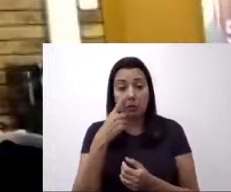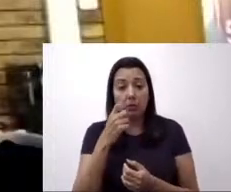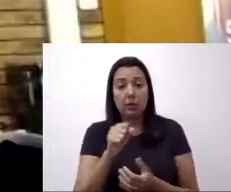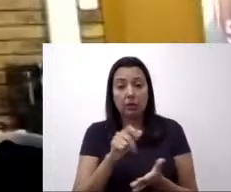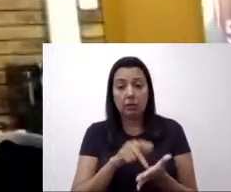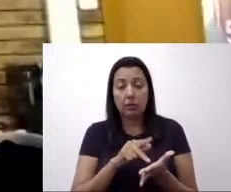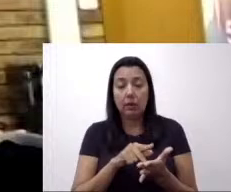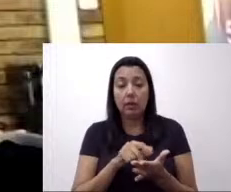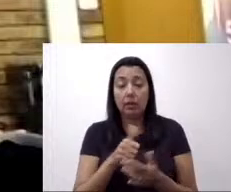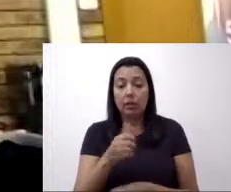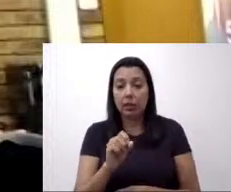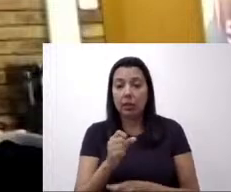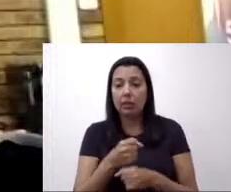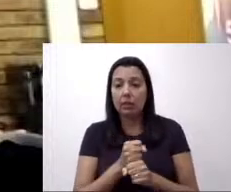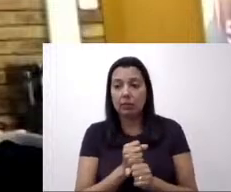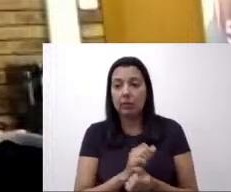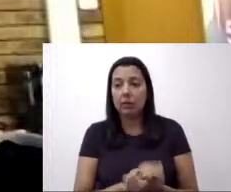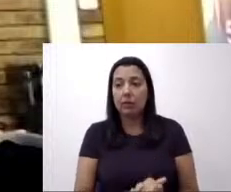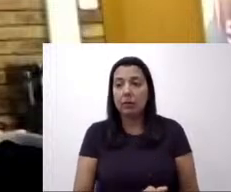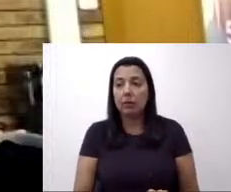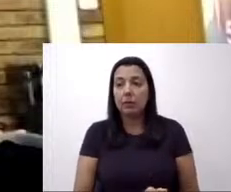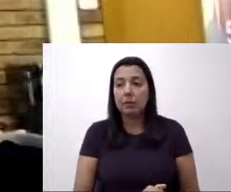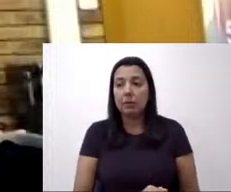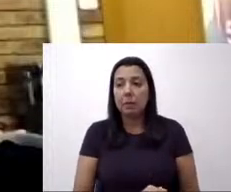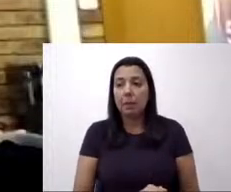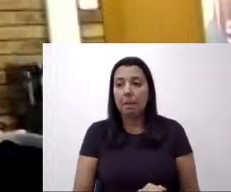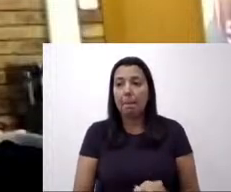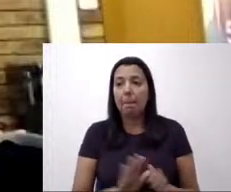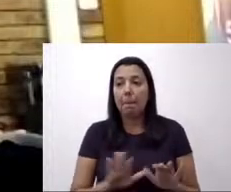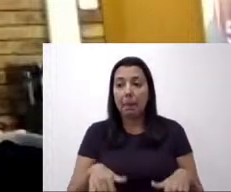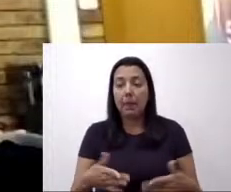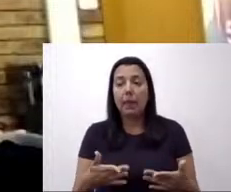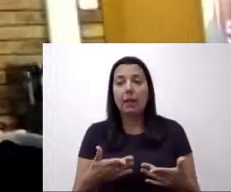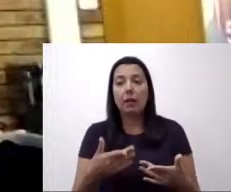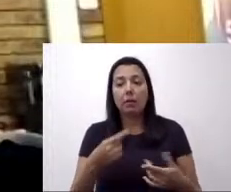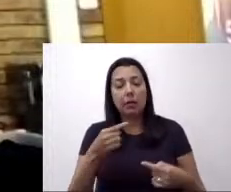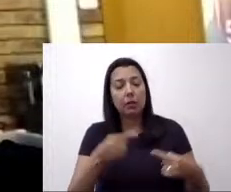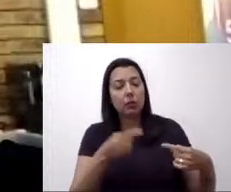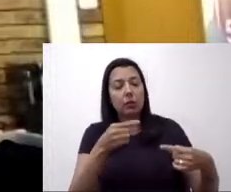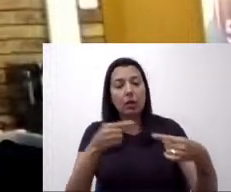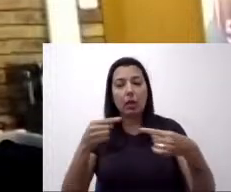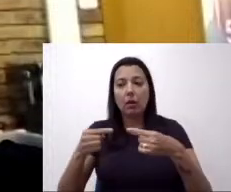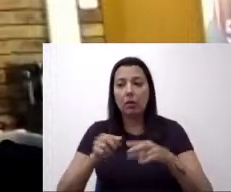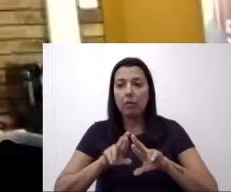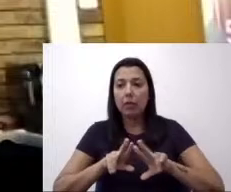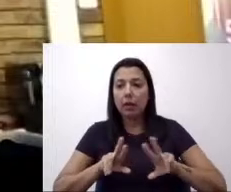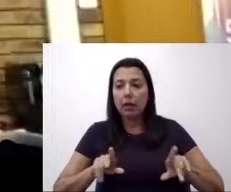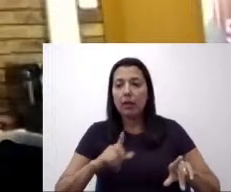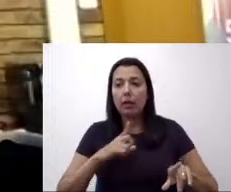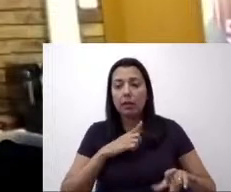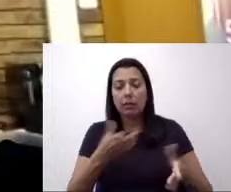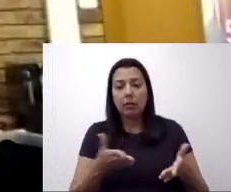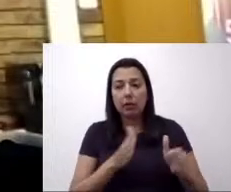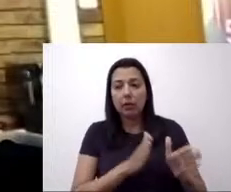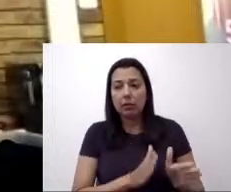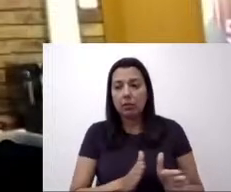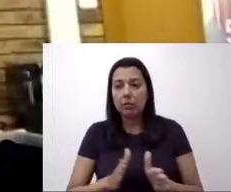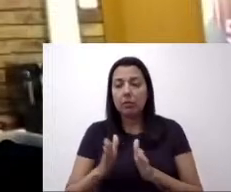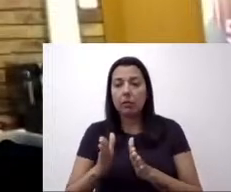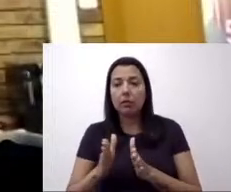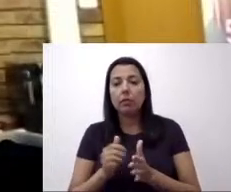process. So, and it's a long discussion I have at this period with my